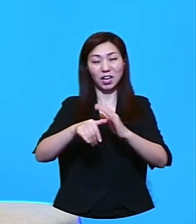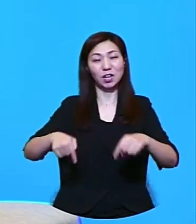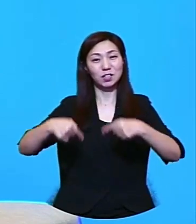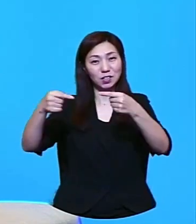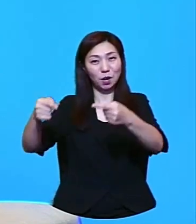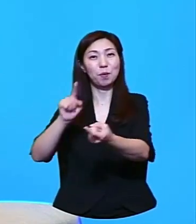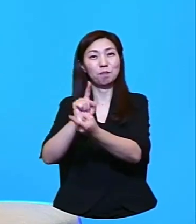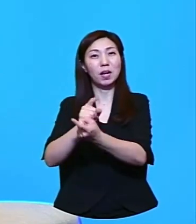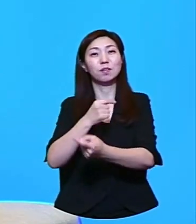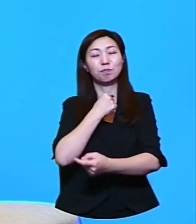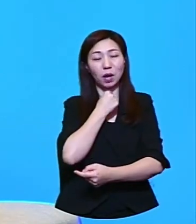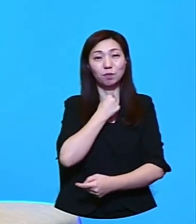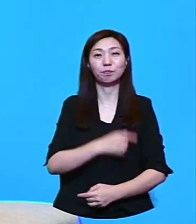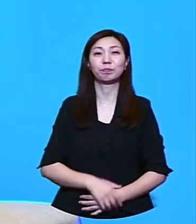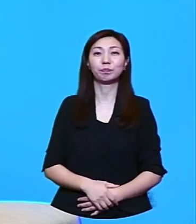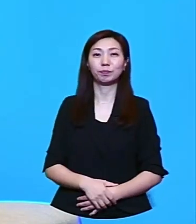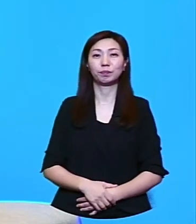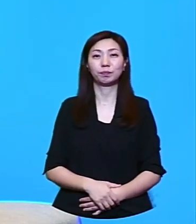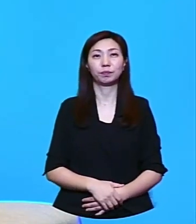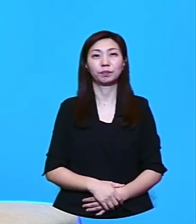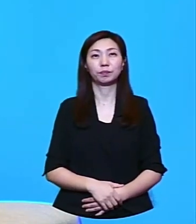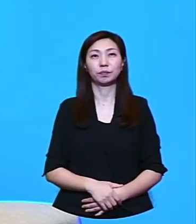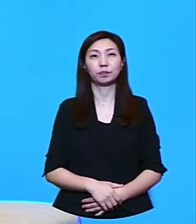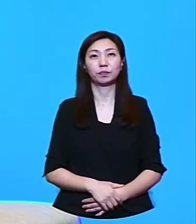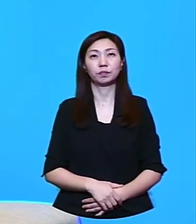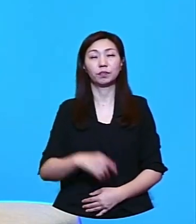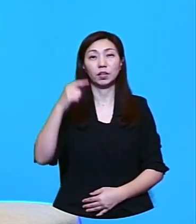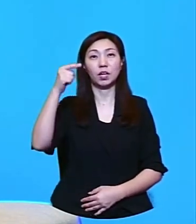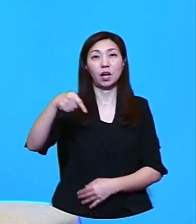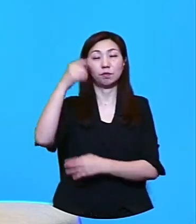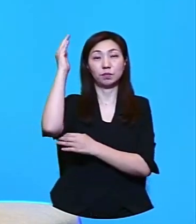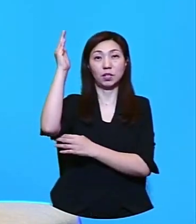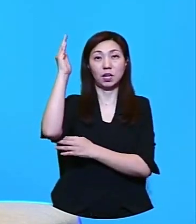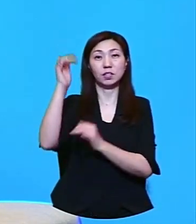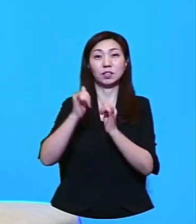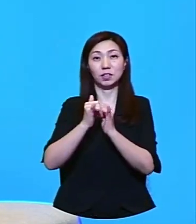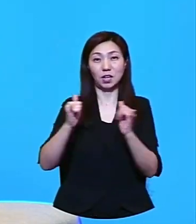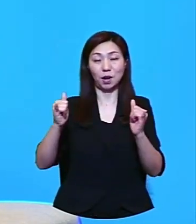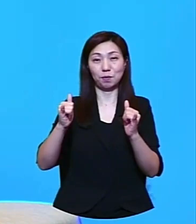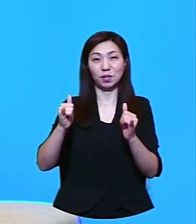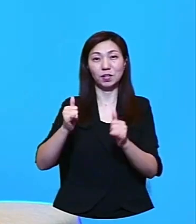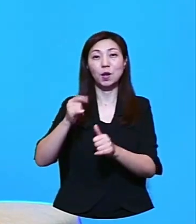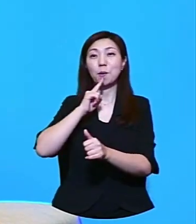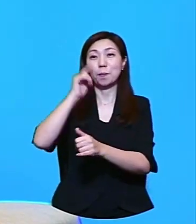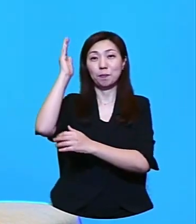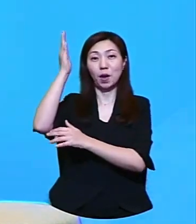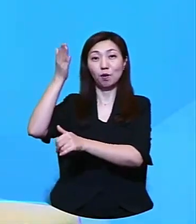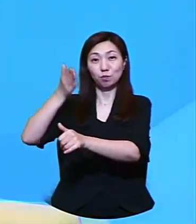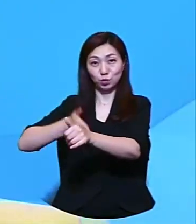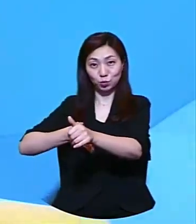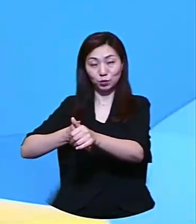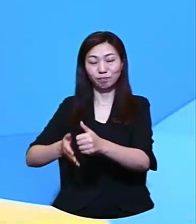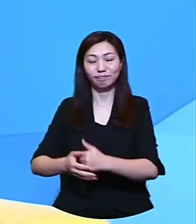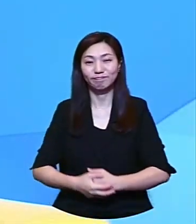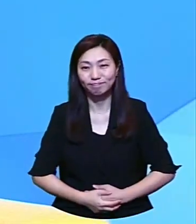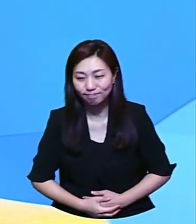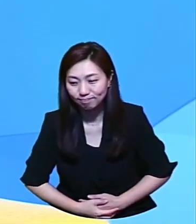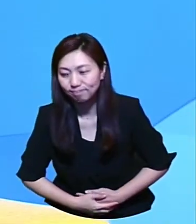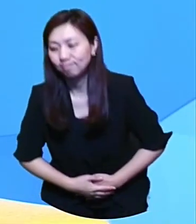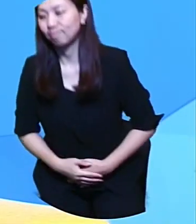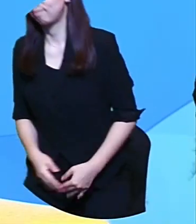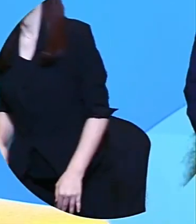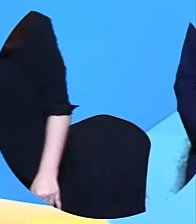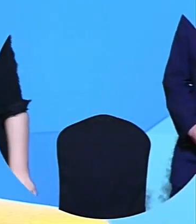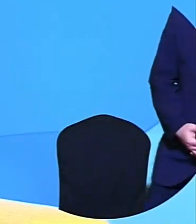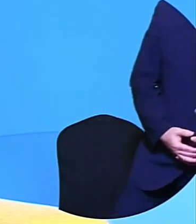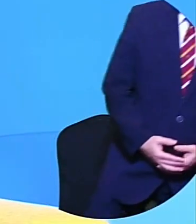will just turn to our next speaker, Dr. Song. The floor is yours. Thank